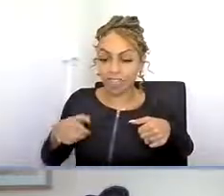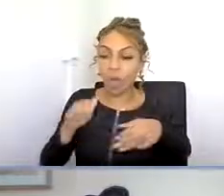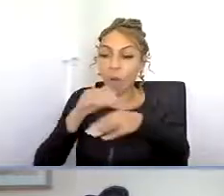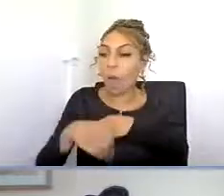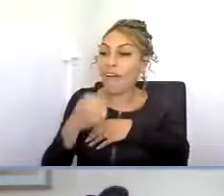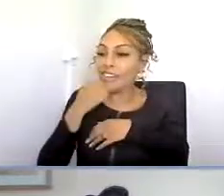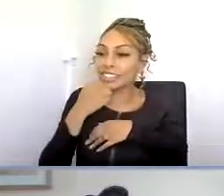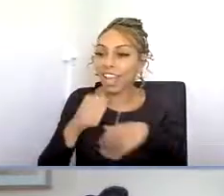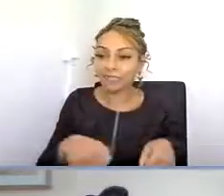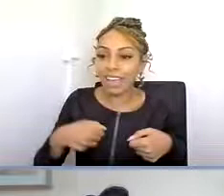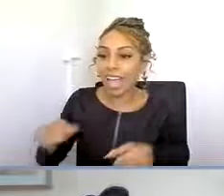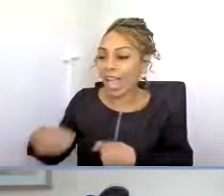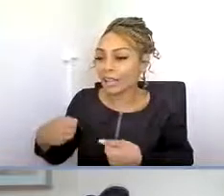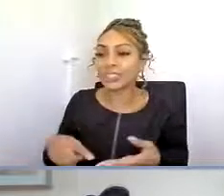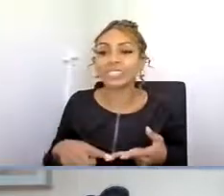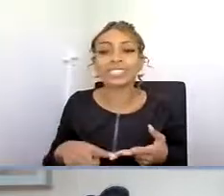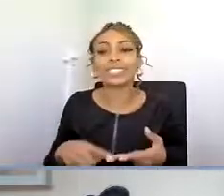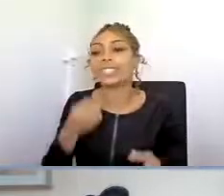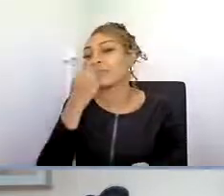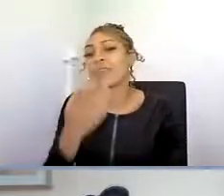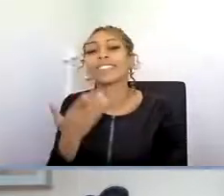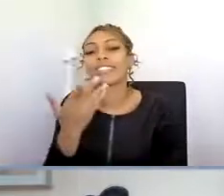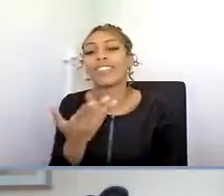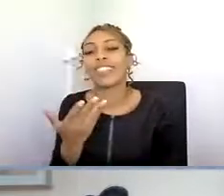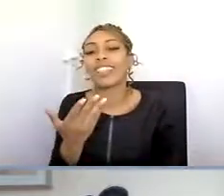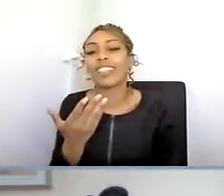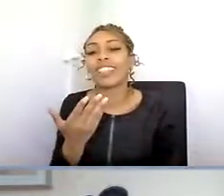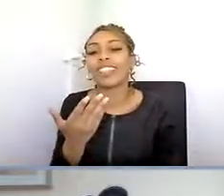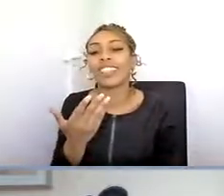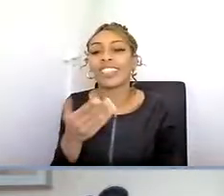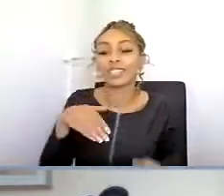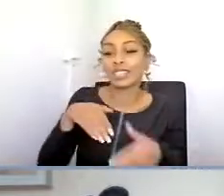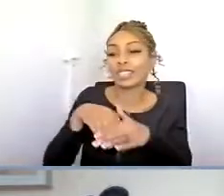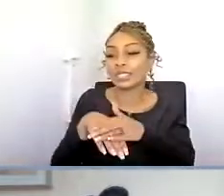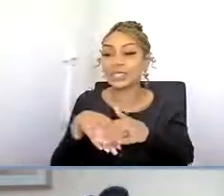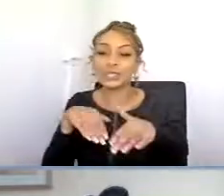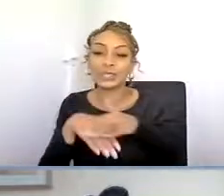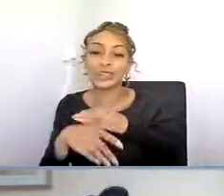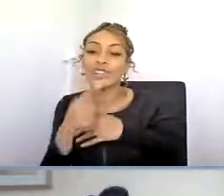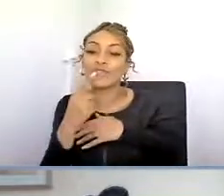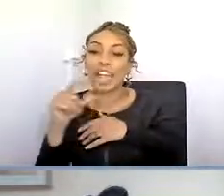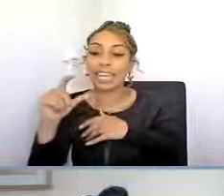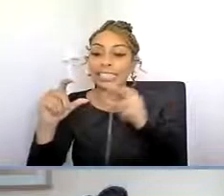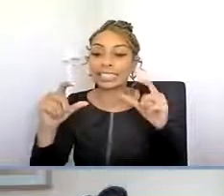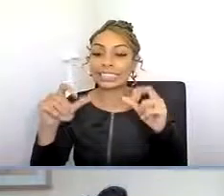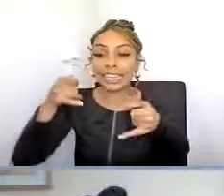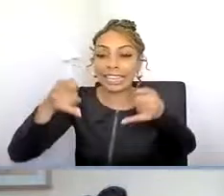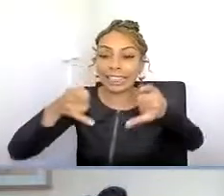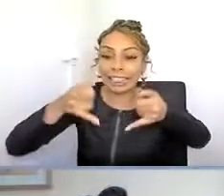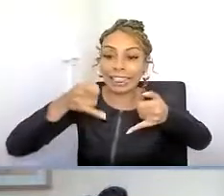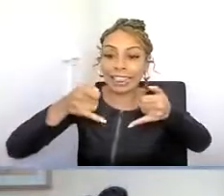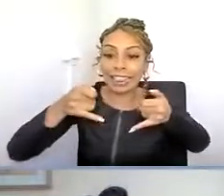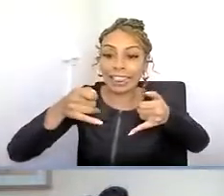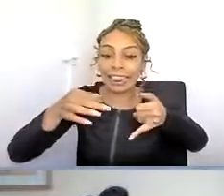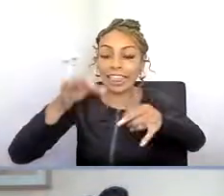oversized trousers. She's got these wonderfully sort of dapper shoes on with red heels and the striped socks.